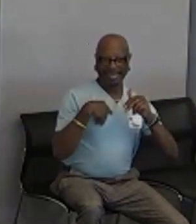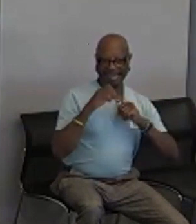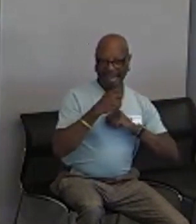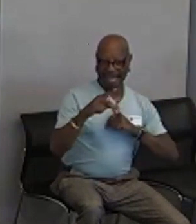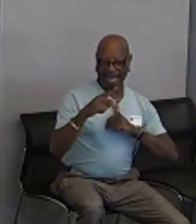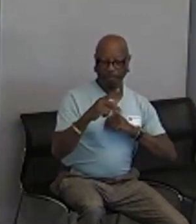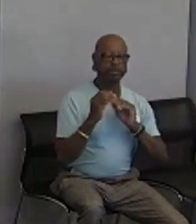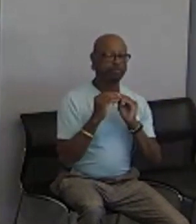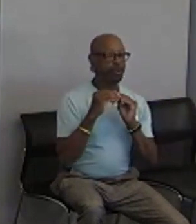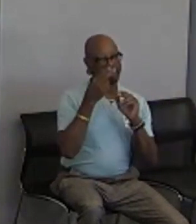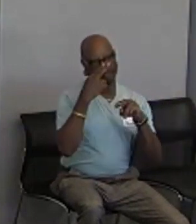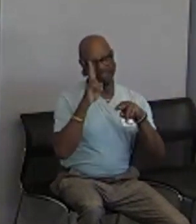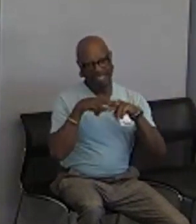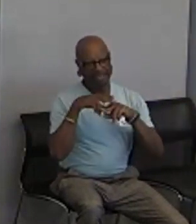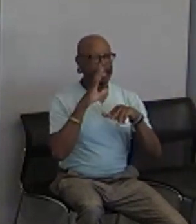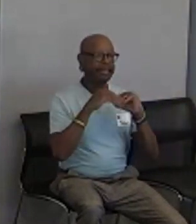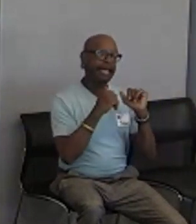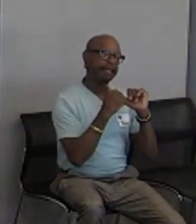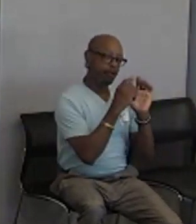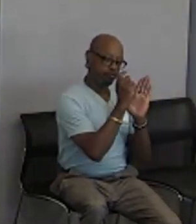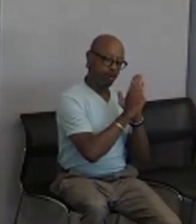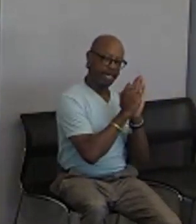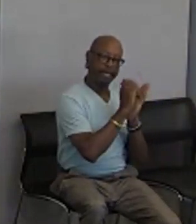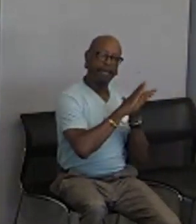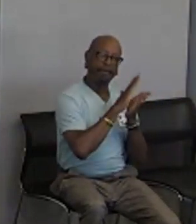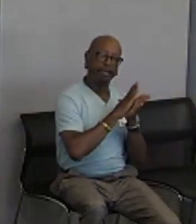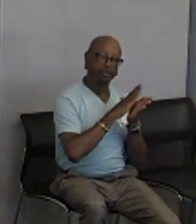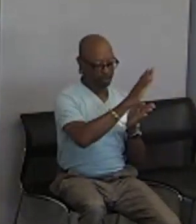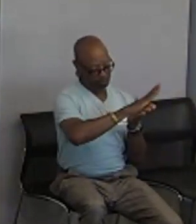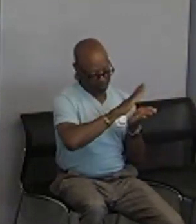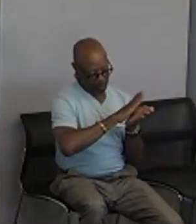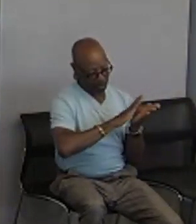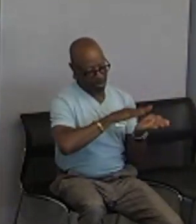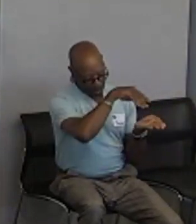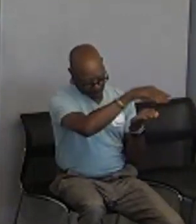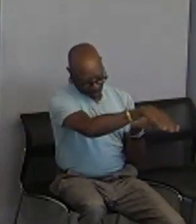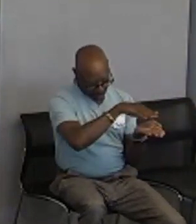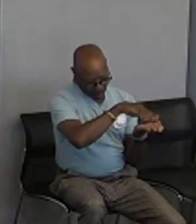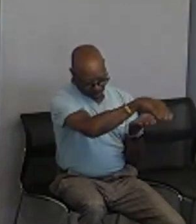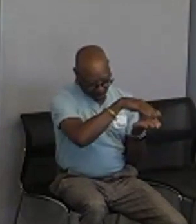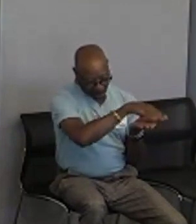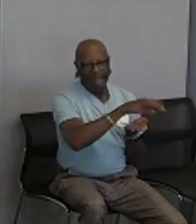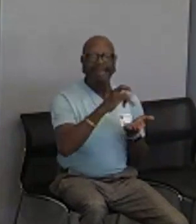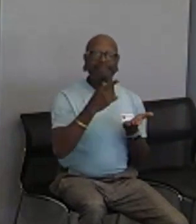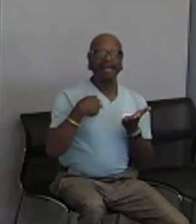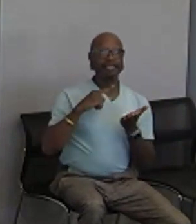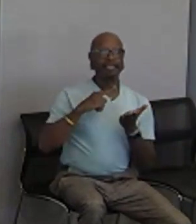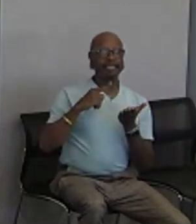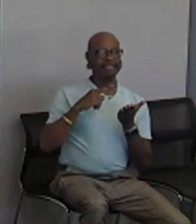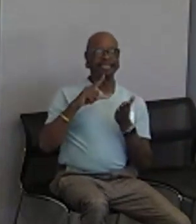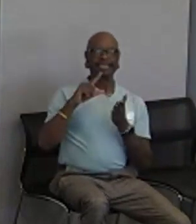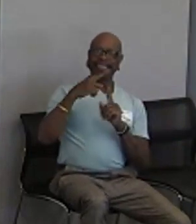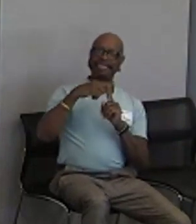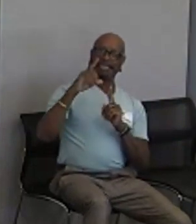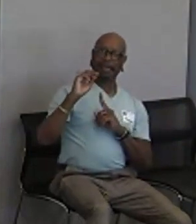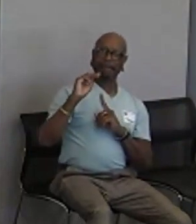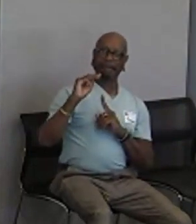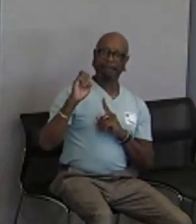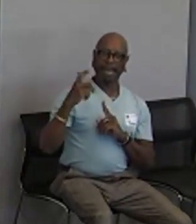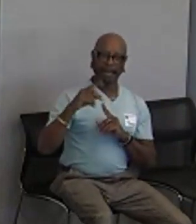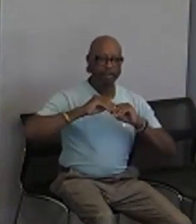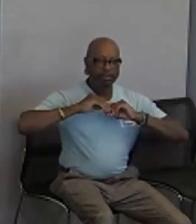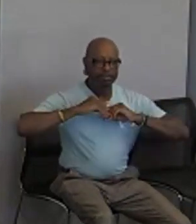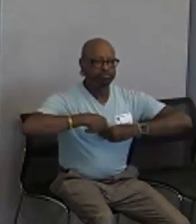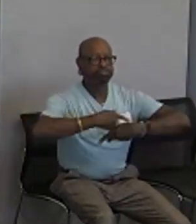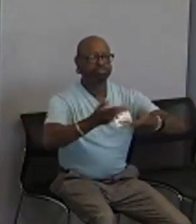fun than writing the papers. And I realized that if I could put TMAP out into the world and get people a